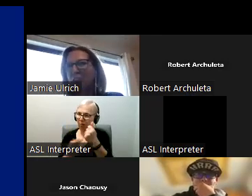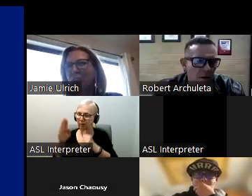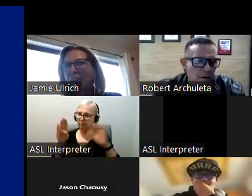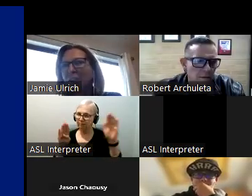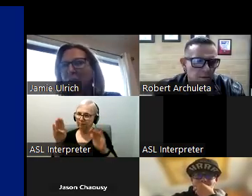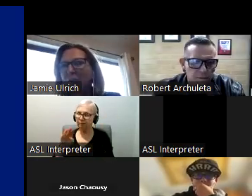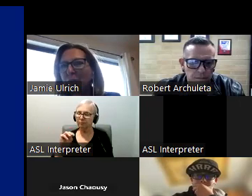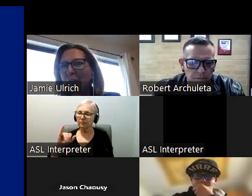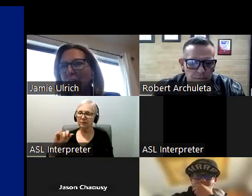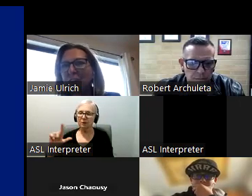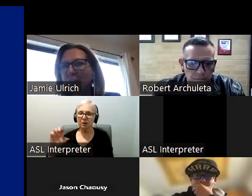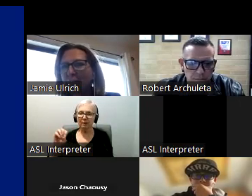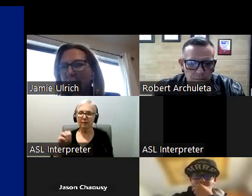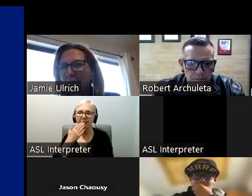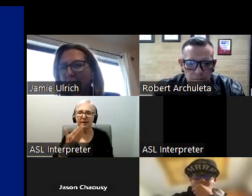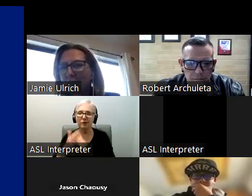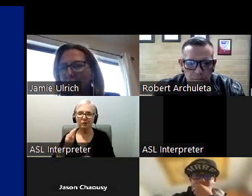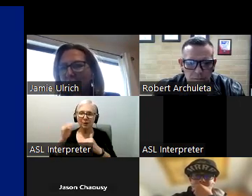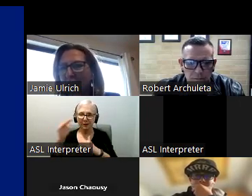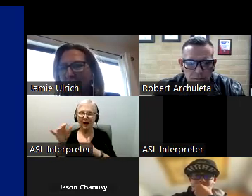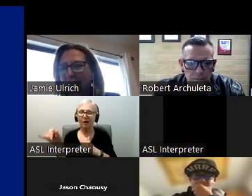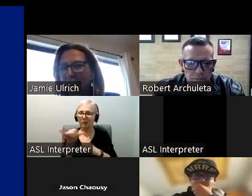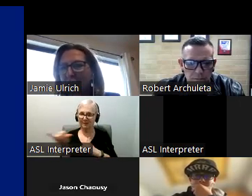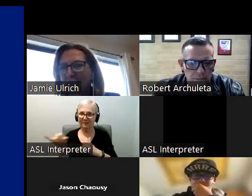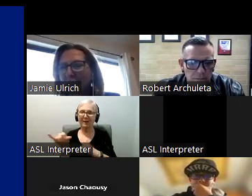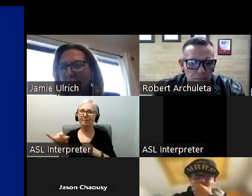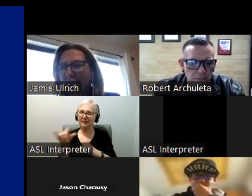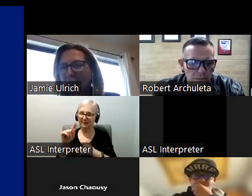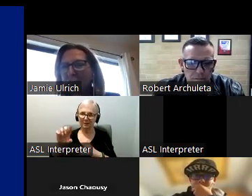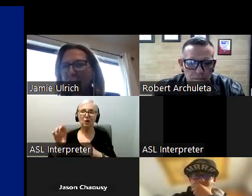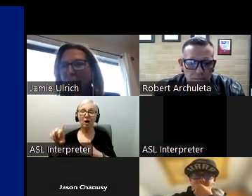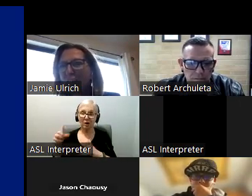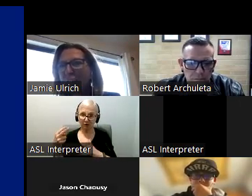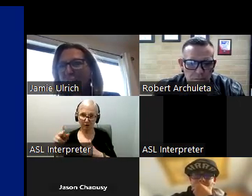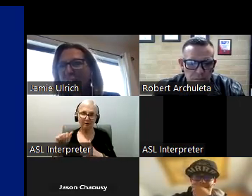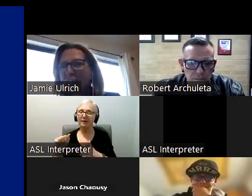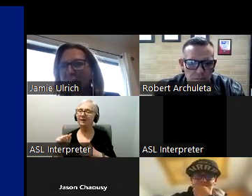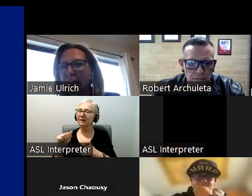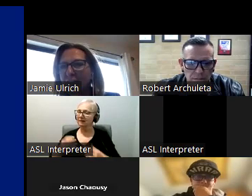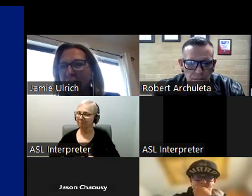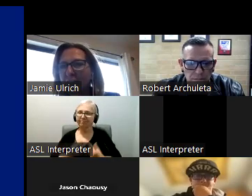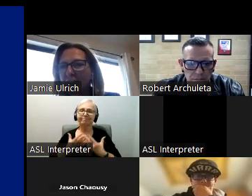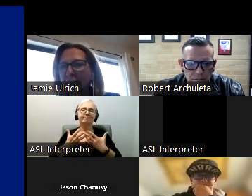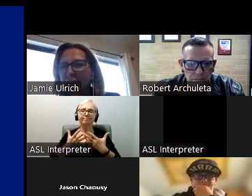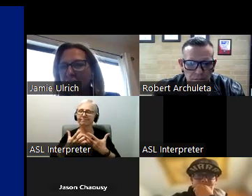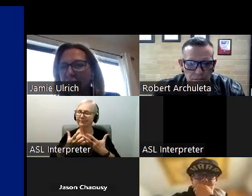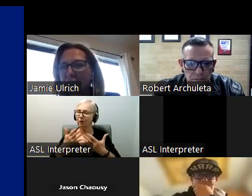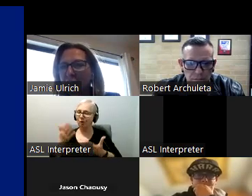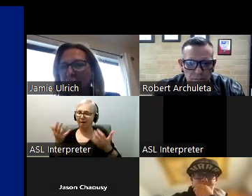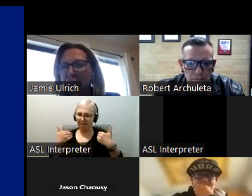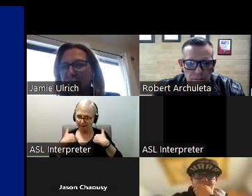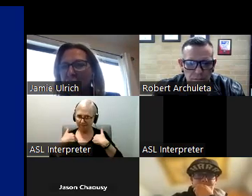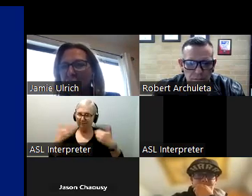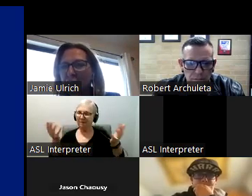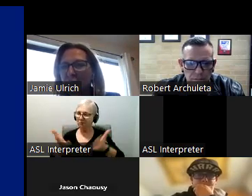Yeah, Michelle, thank you so much. I just want to echo what Tasha said. It's just really refreshing to have this conversation at this